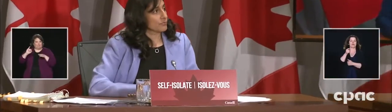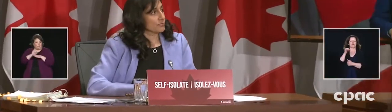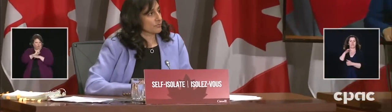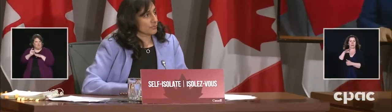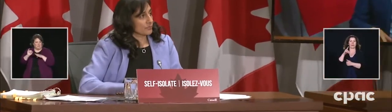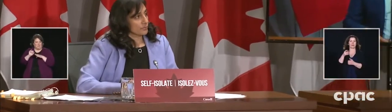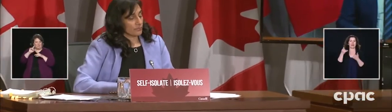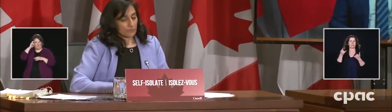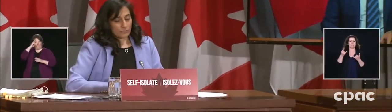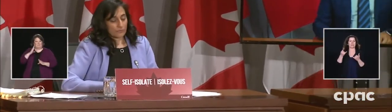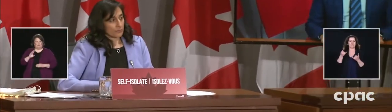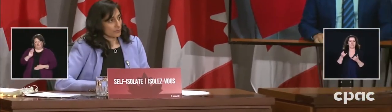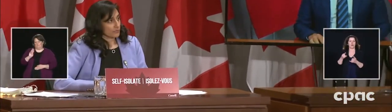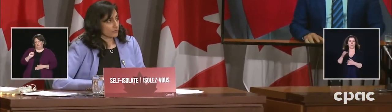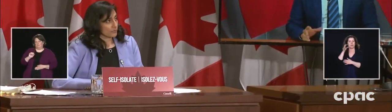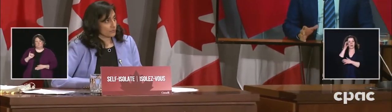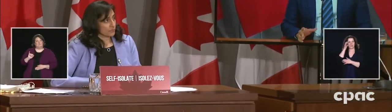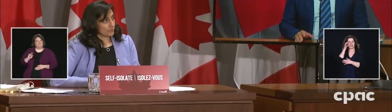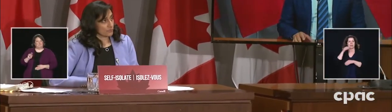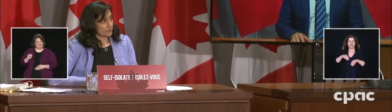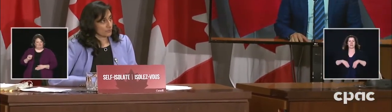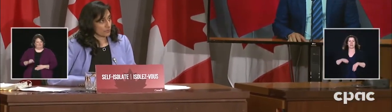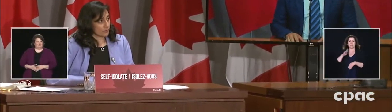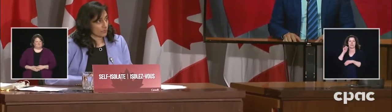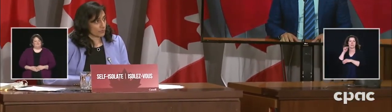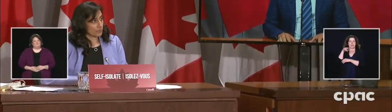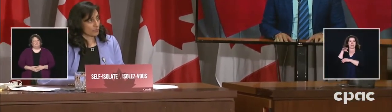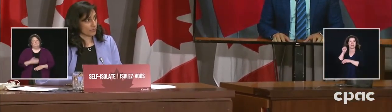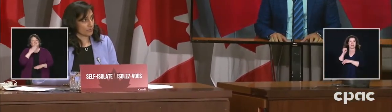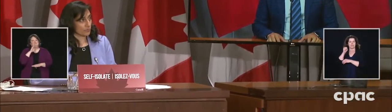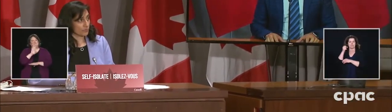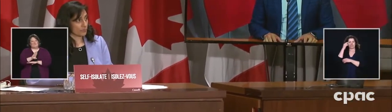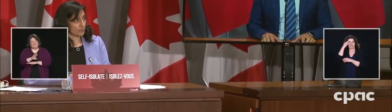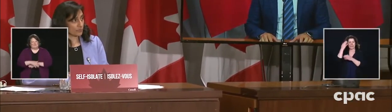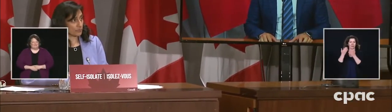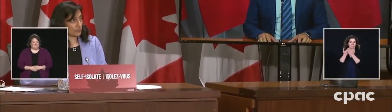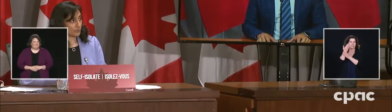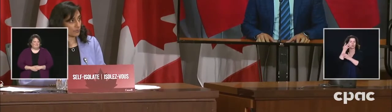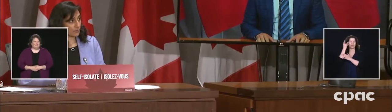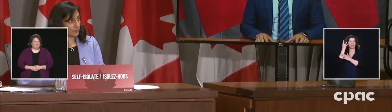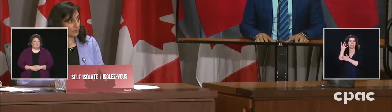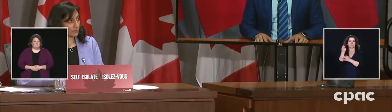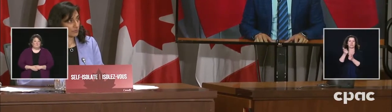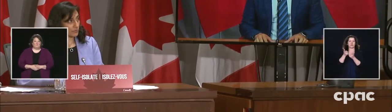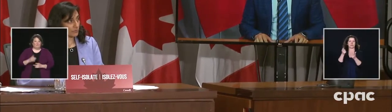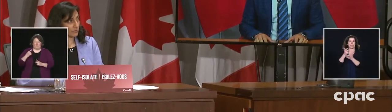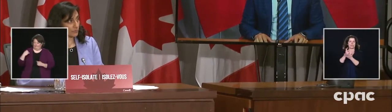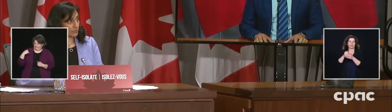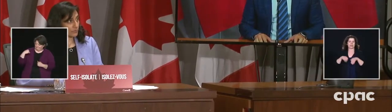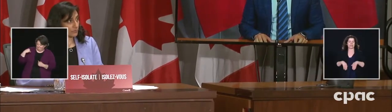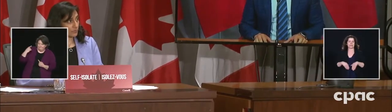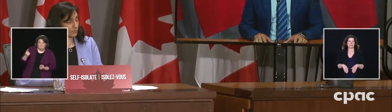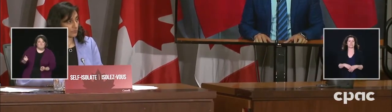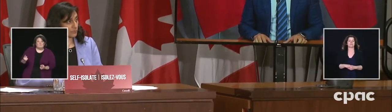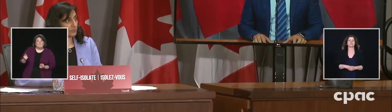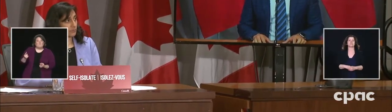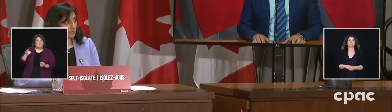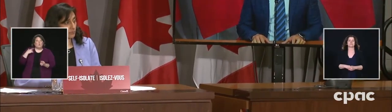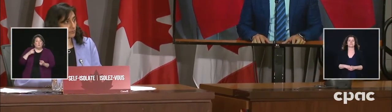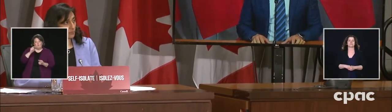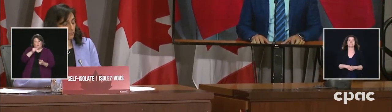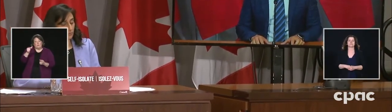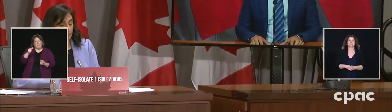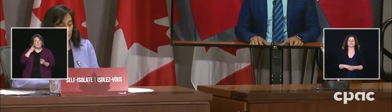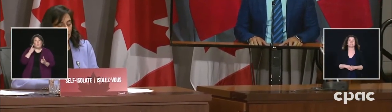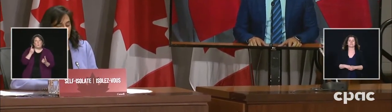Christia, and good afternoon. From the very beginning, our government has refocused existing programs to mobilize industry